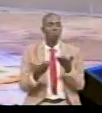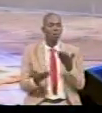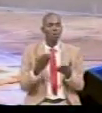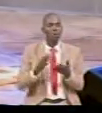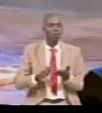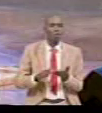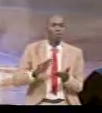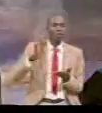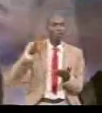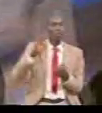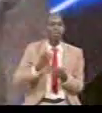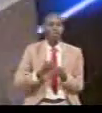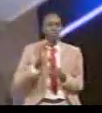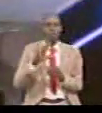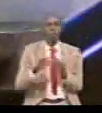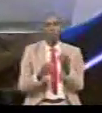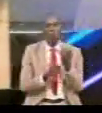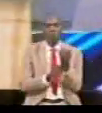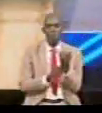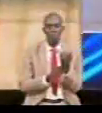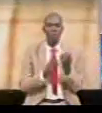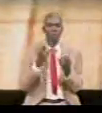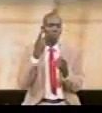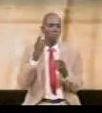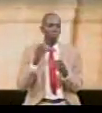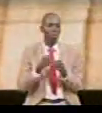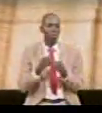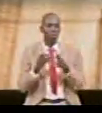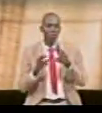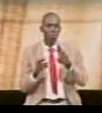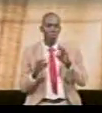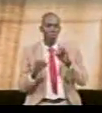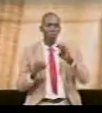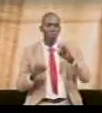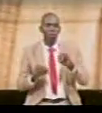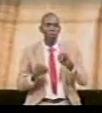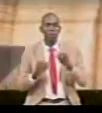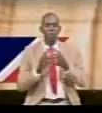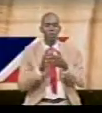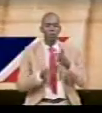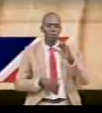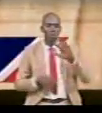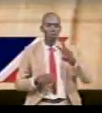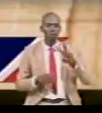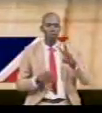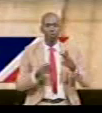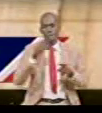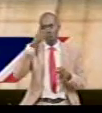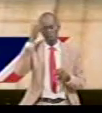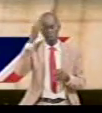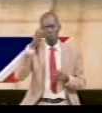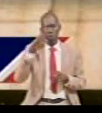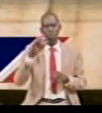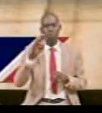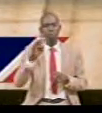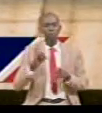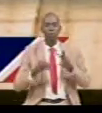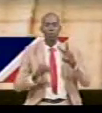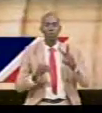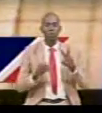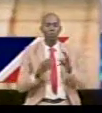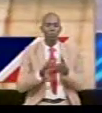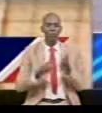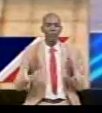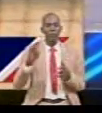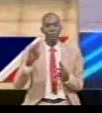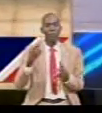flesh. We're looking at Romans chapter 2, reading from verse 17. Romans chapter 2, verse 17. Behold, thou art